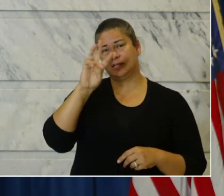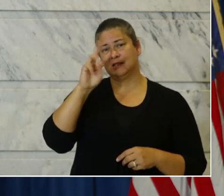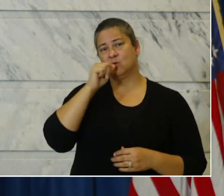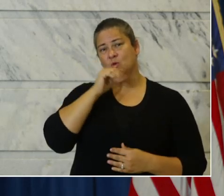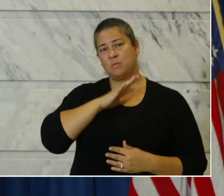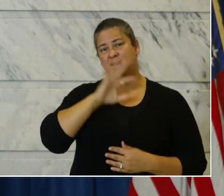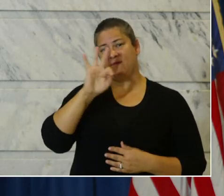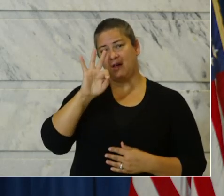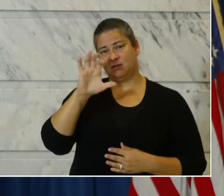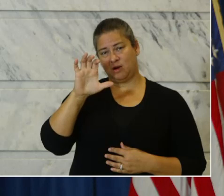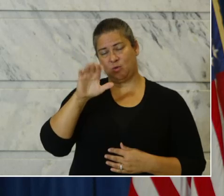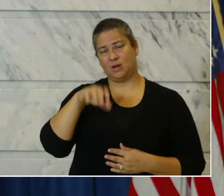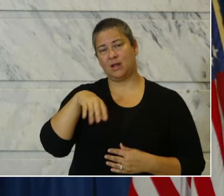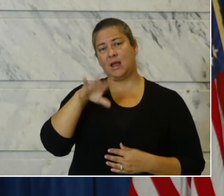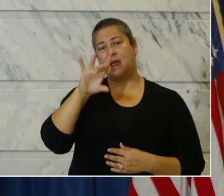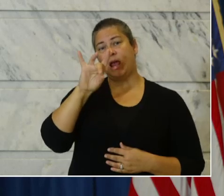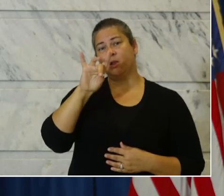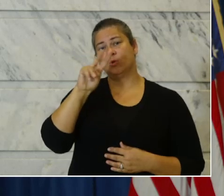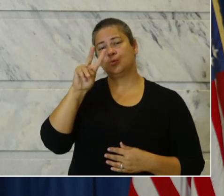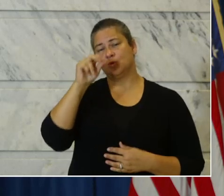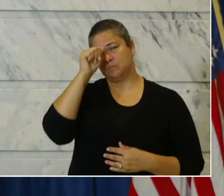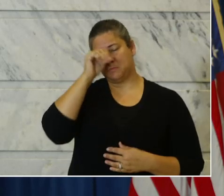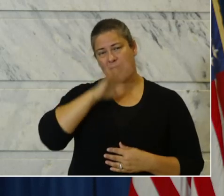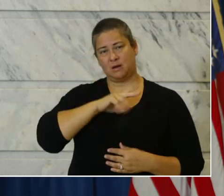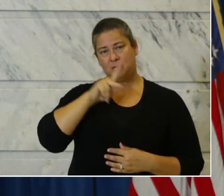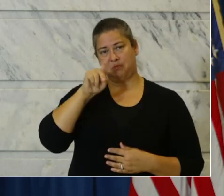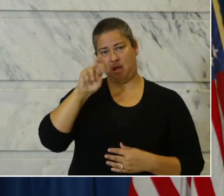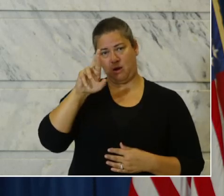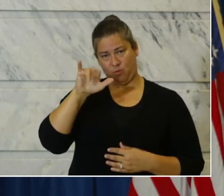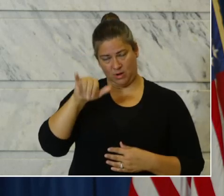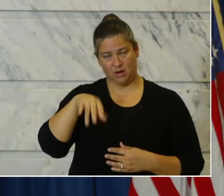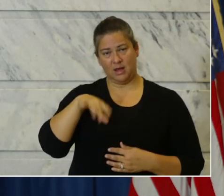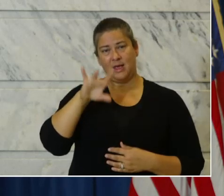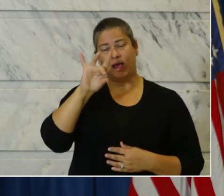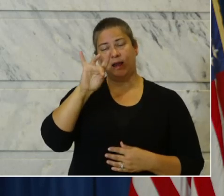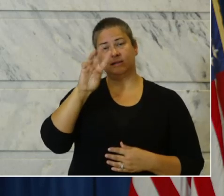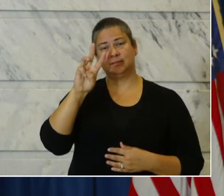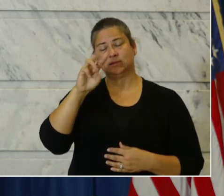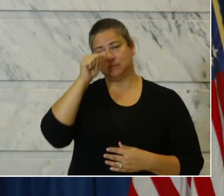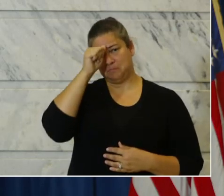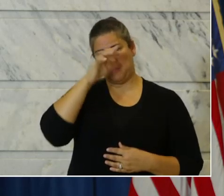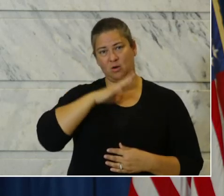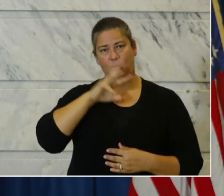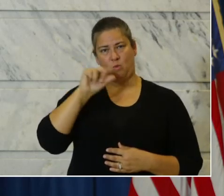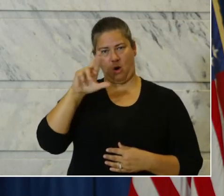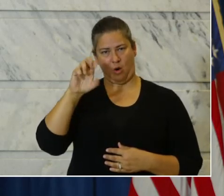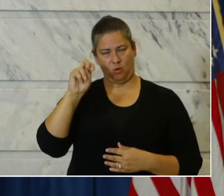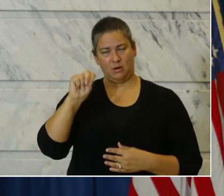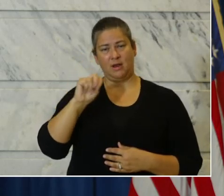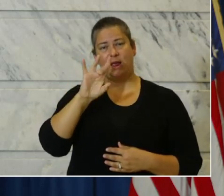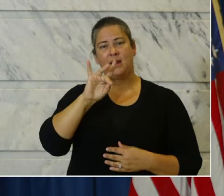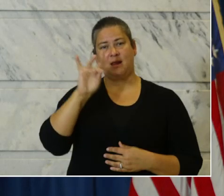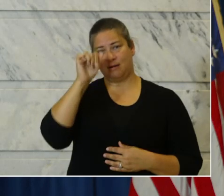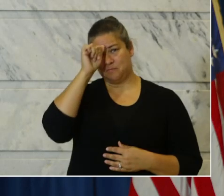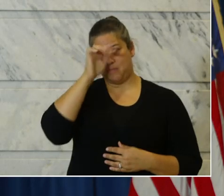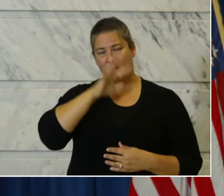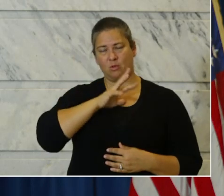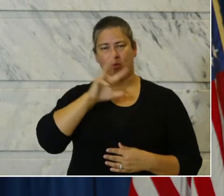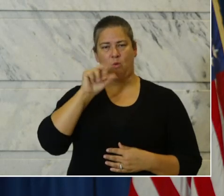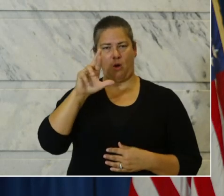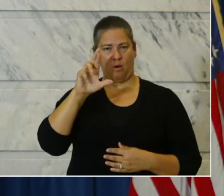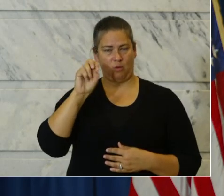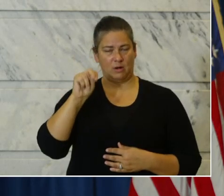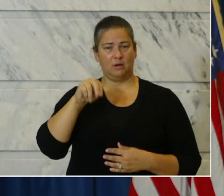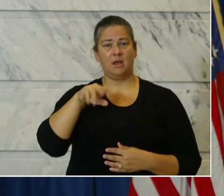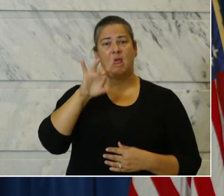from Fayette, an 82-year-old male from Perry, an 87-year-old man from Warren, an 88-year-old man from Warren,